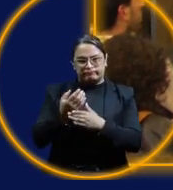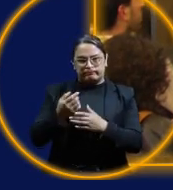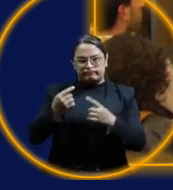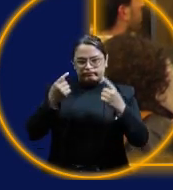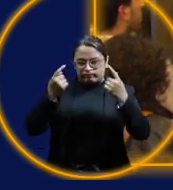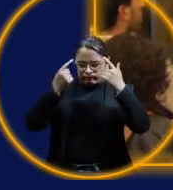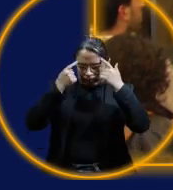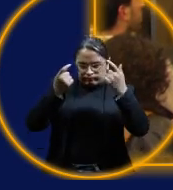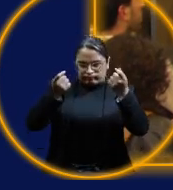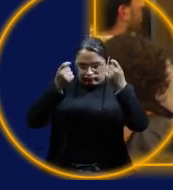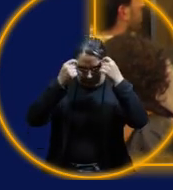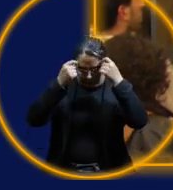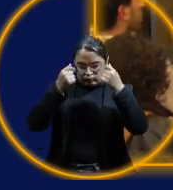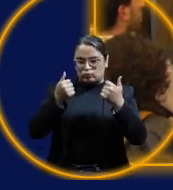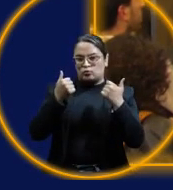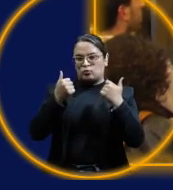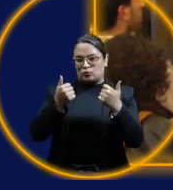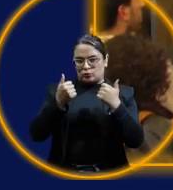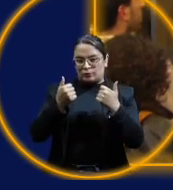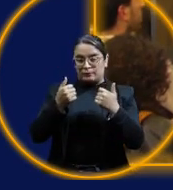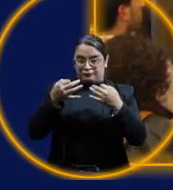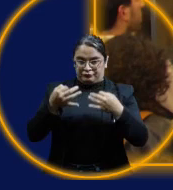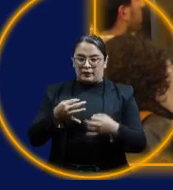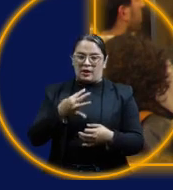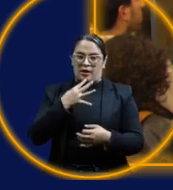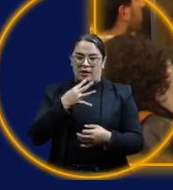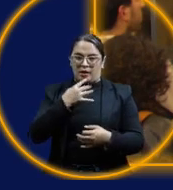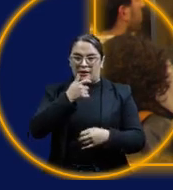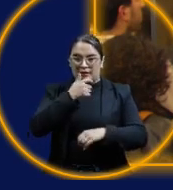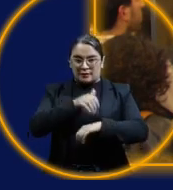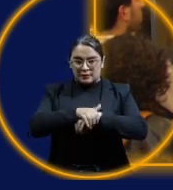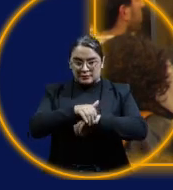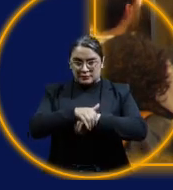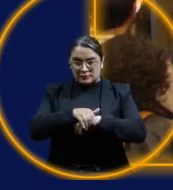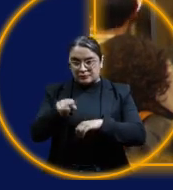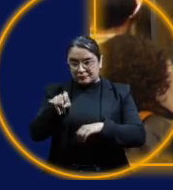gems That She has hidden in herin It's going to be